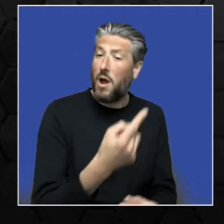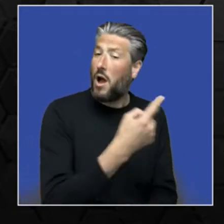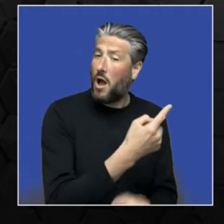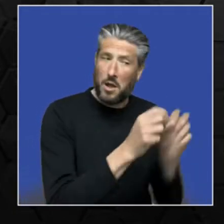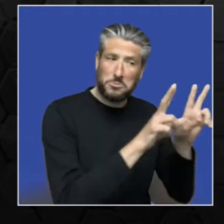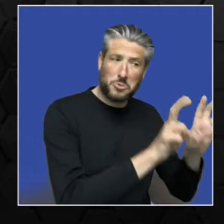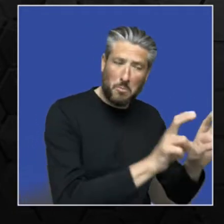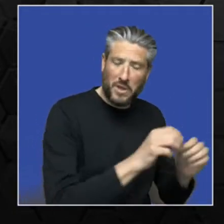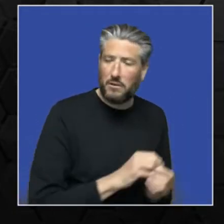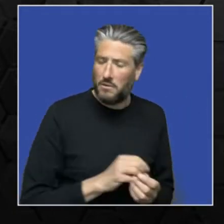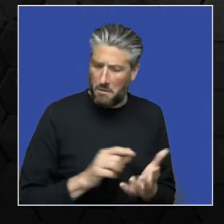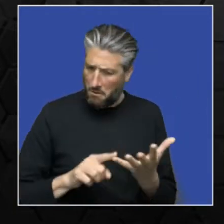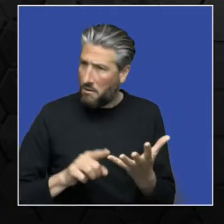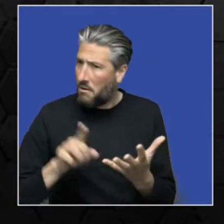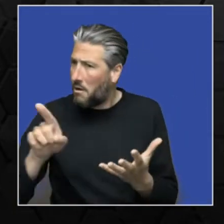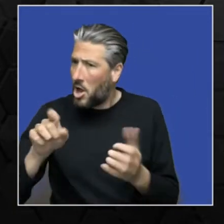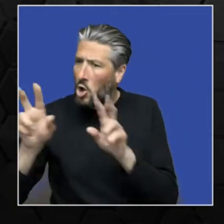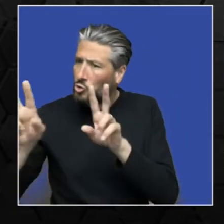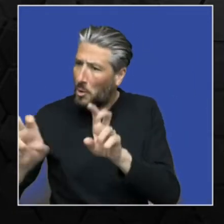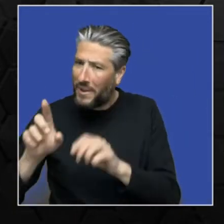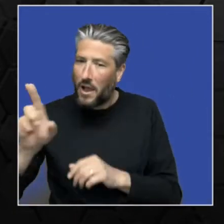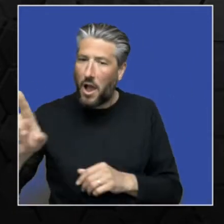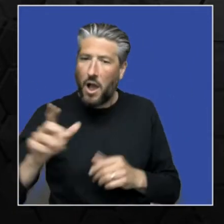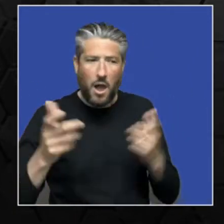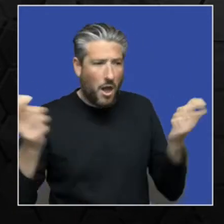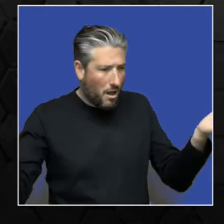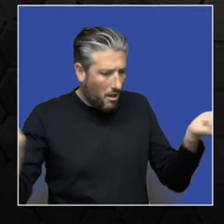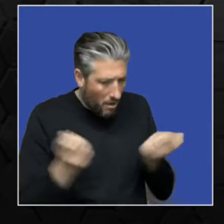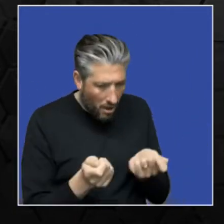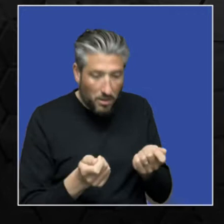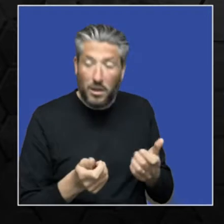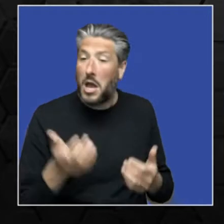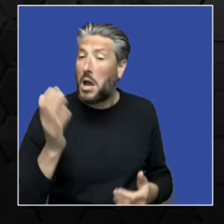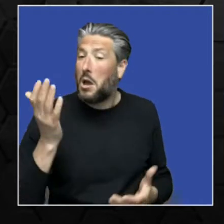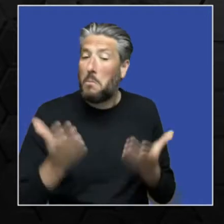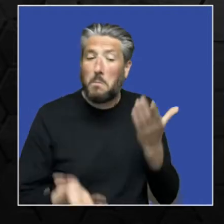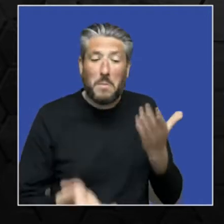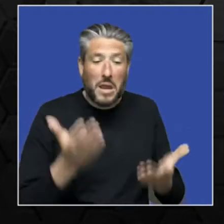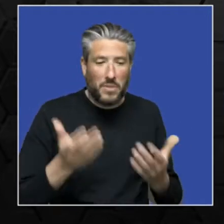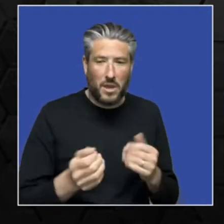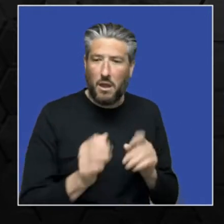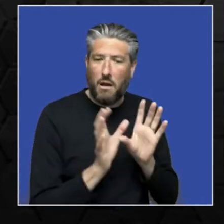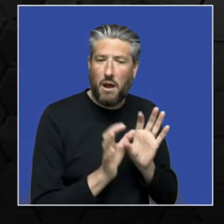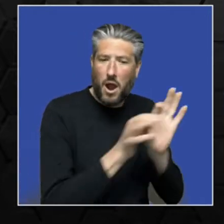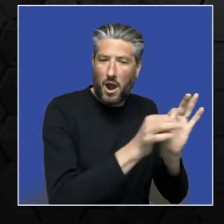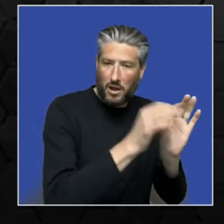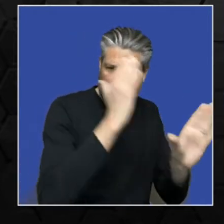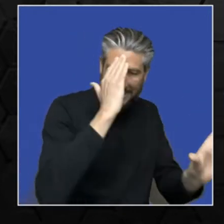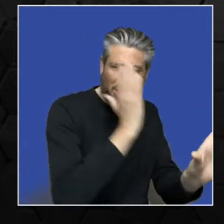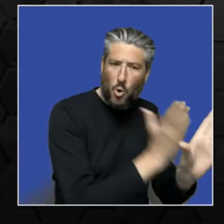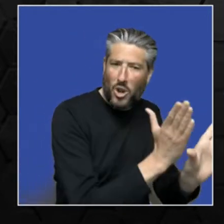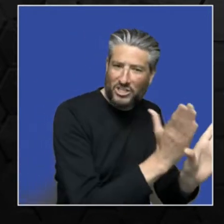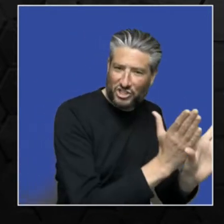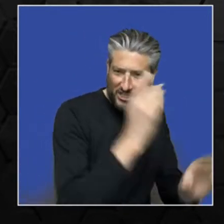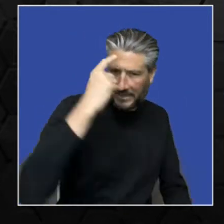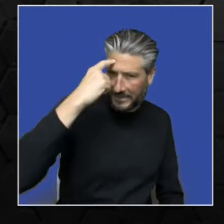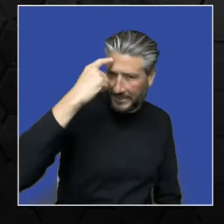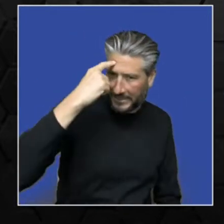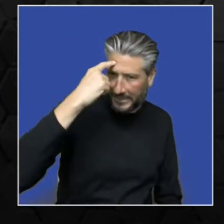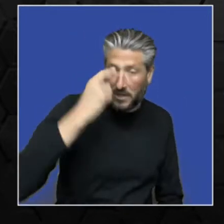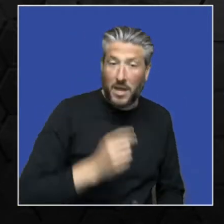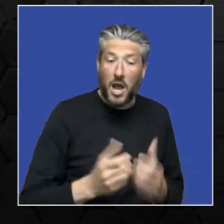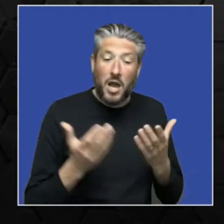might come from the field of psychology. My current research is working a lot on computer vision and machine learning, which